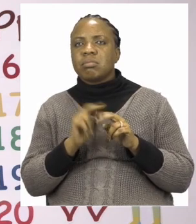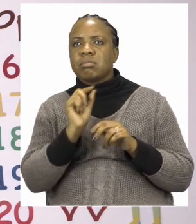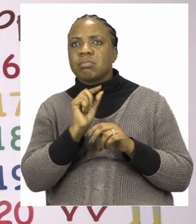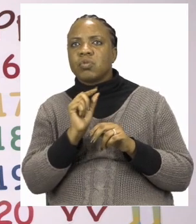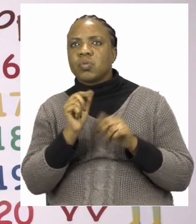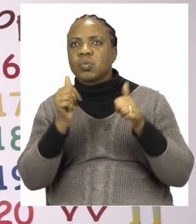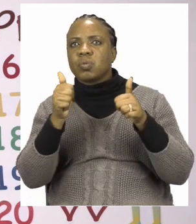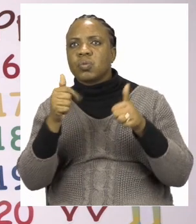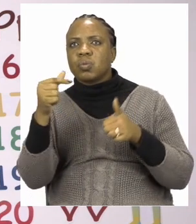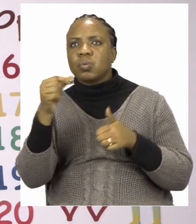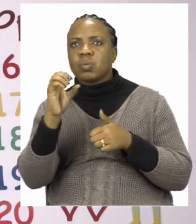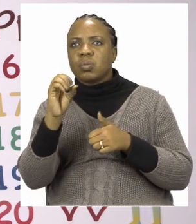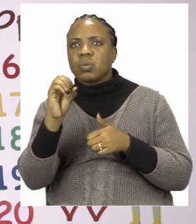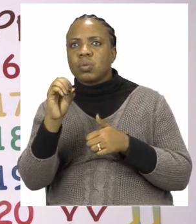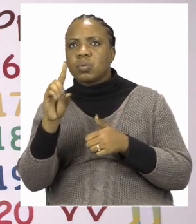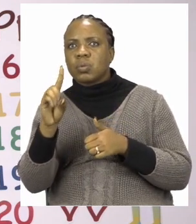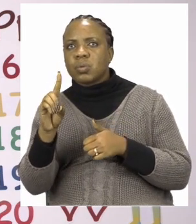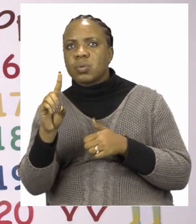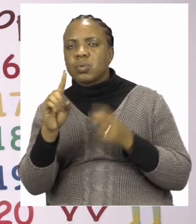and kind.